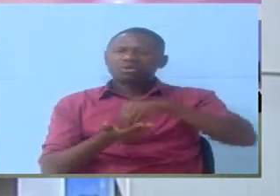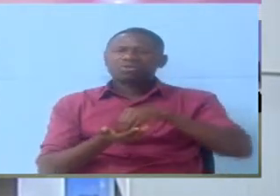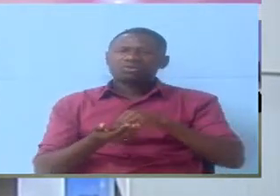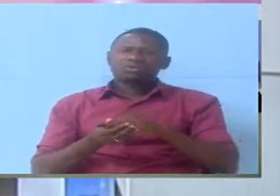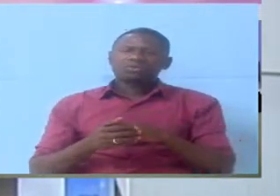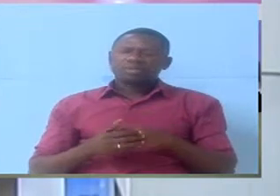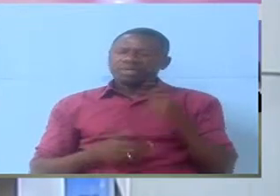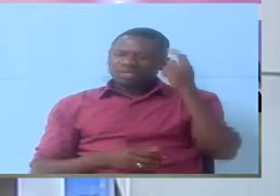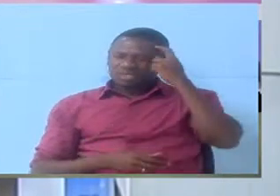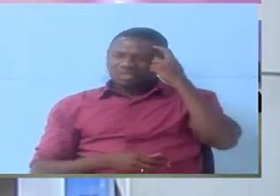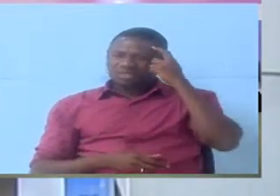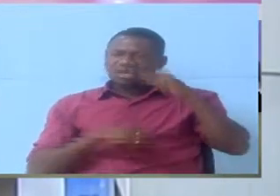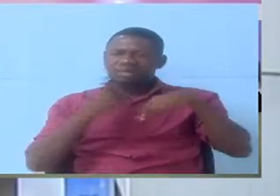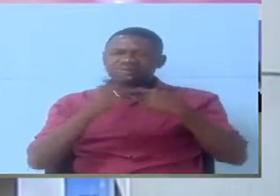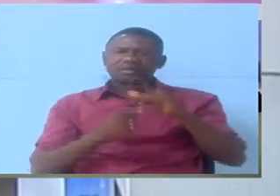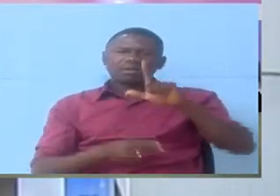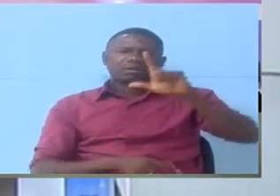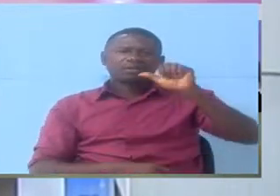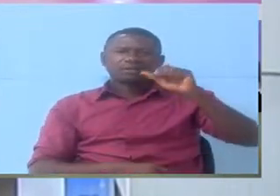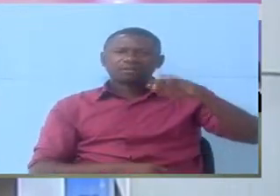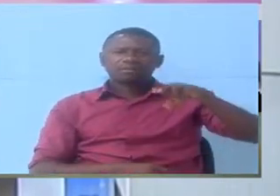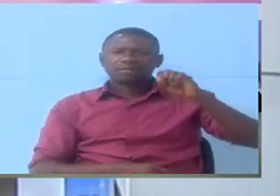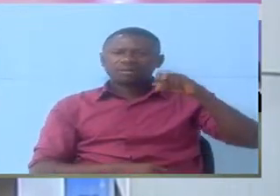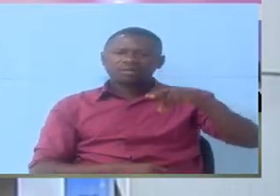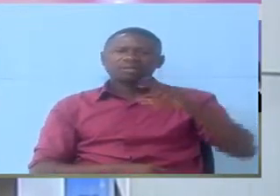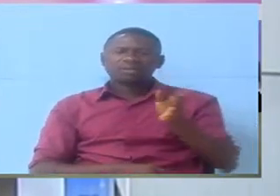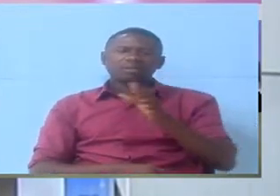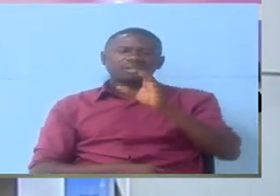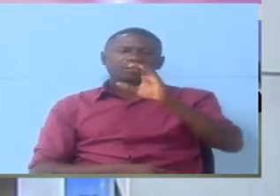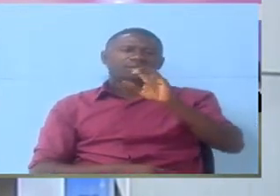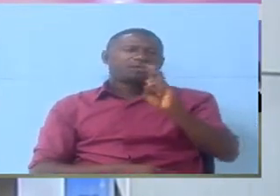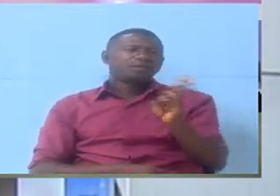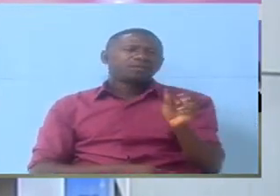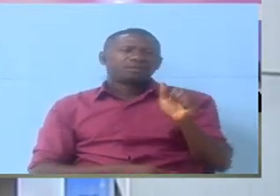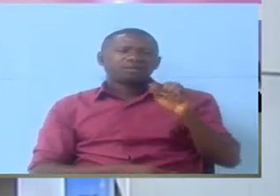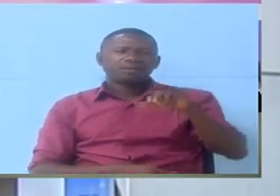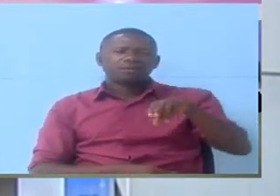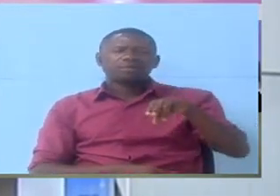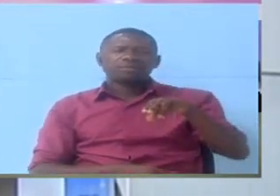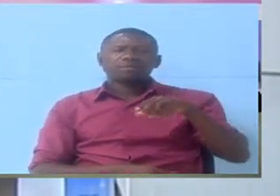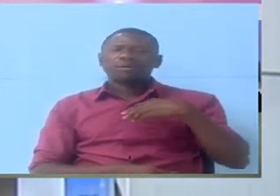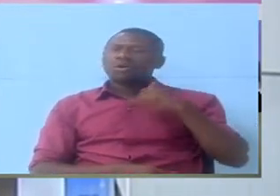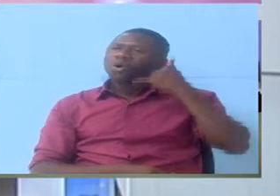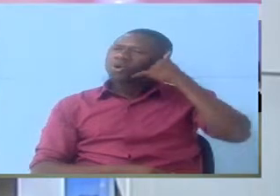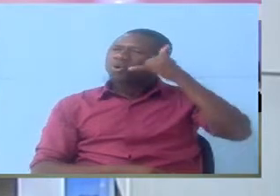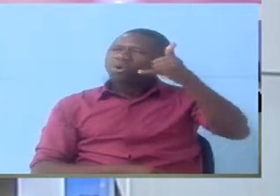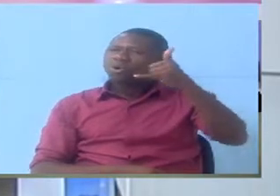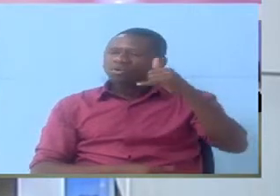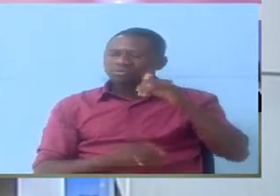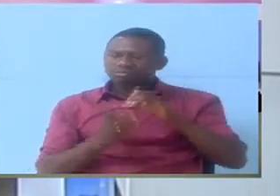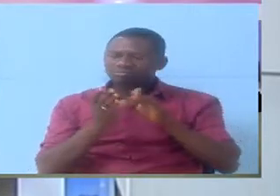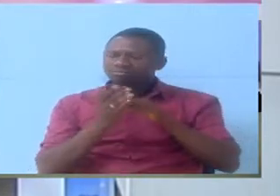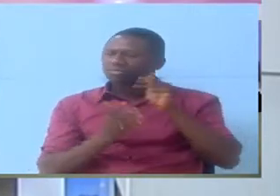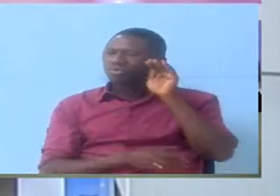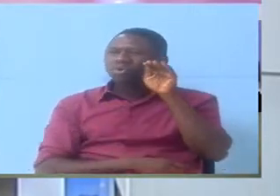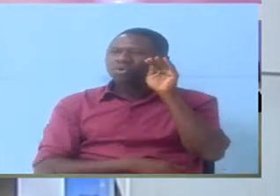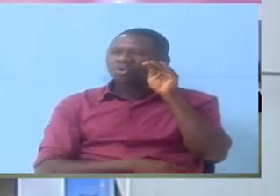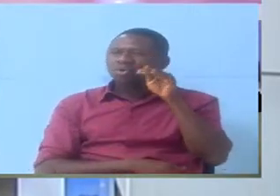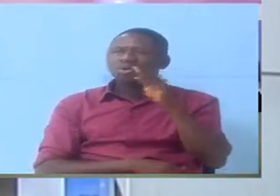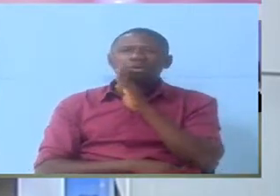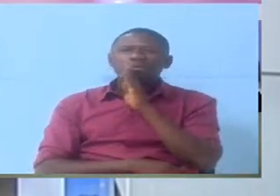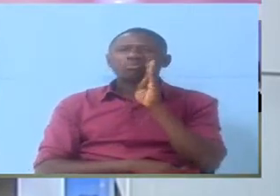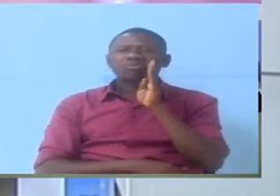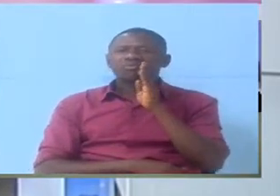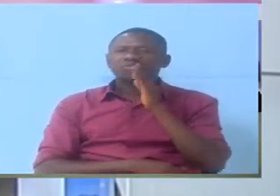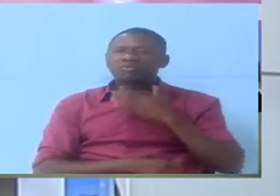if I remember well. Ni manyina Lamin Cham ye kumandiro uludolu ke. At the Burfoot Health Center. At Burfoot Hospital Noto. So